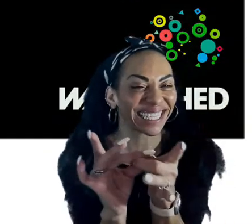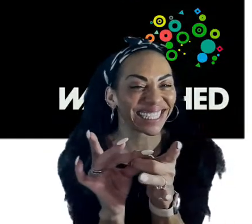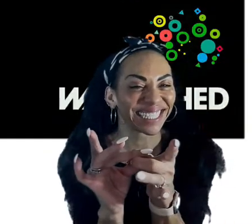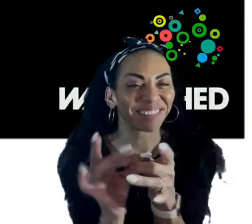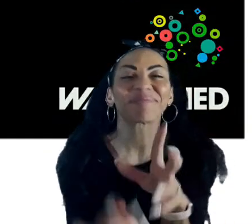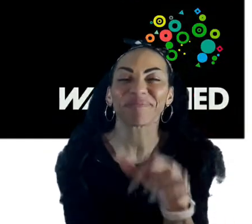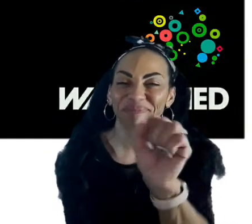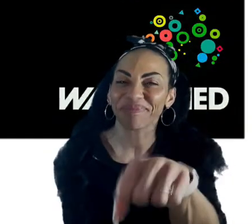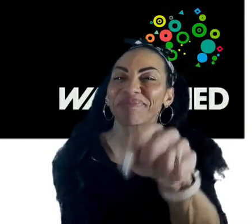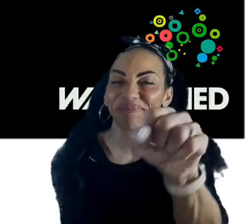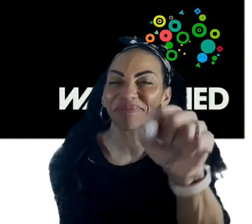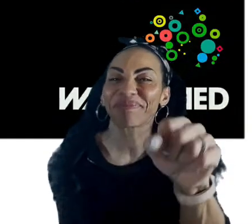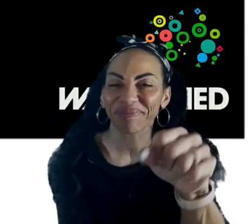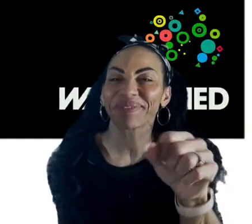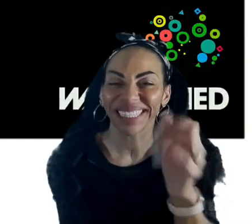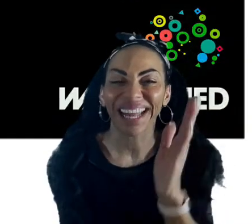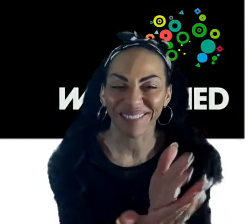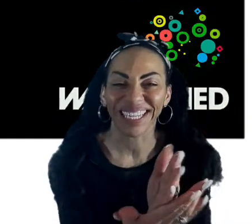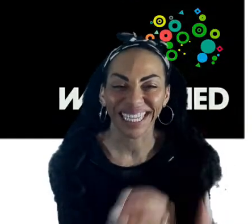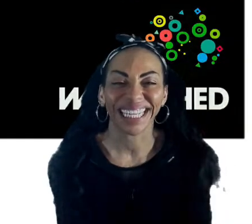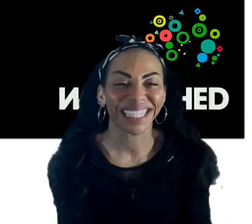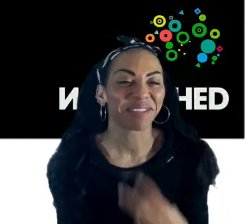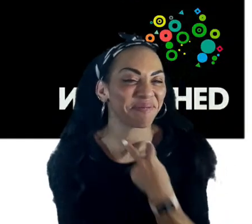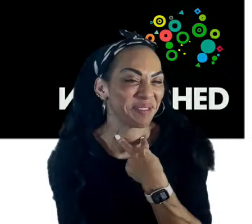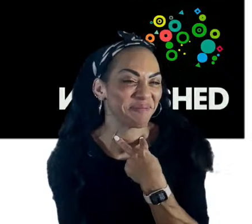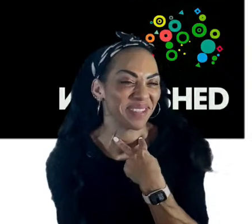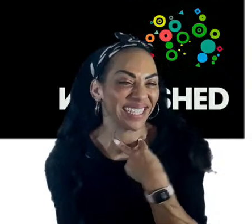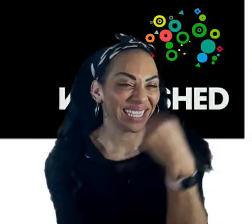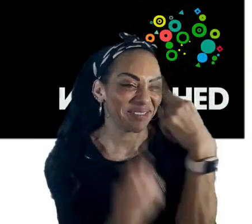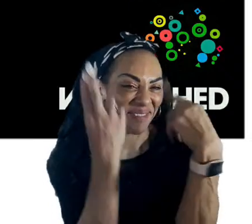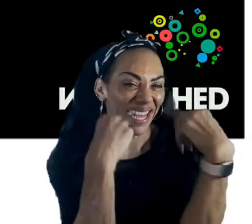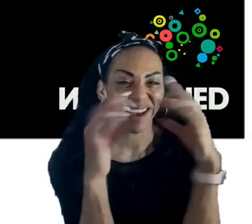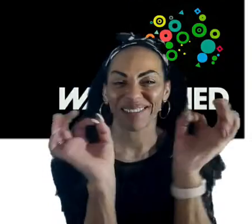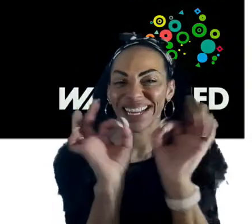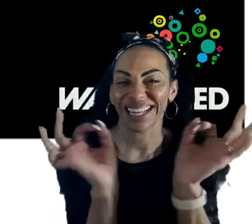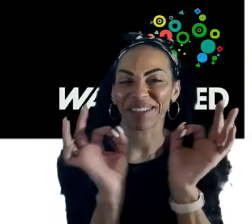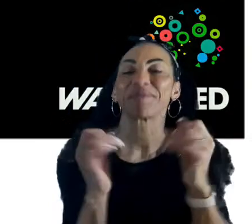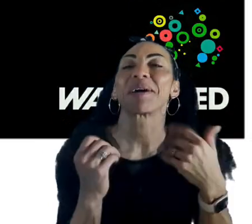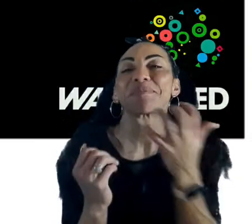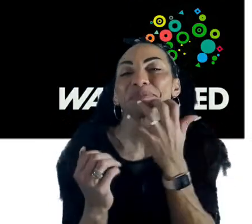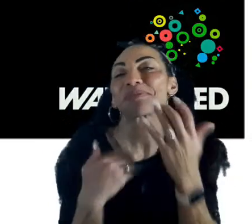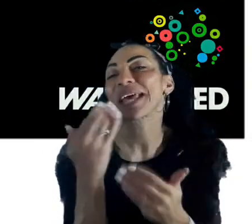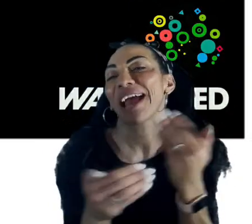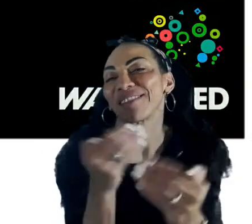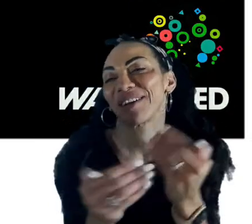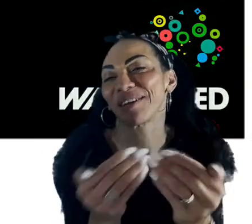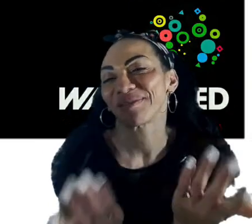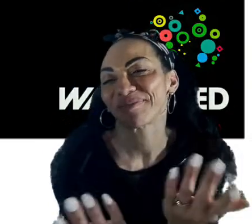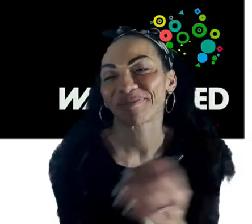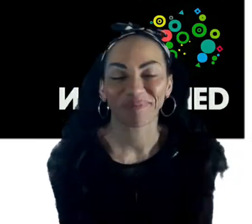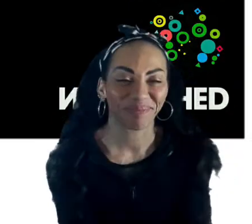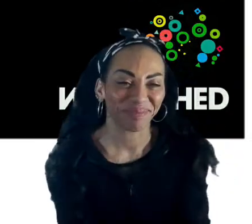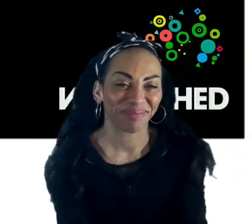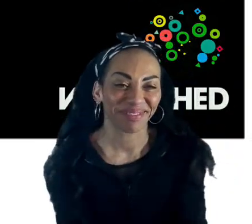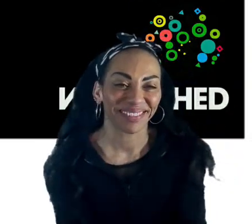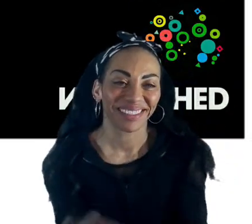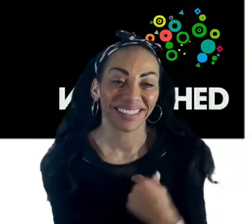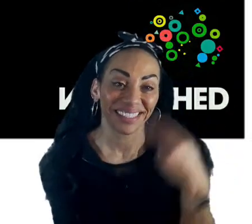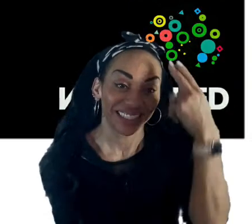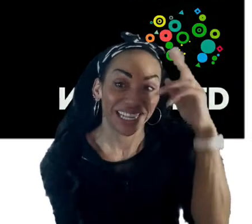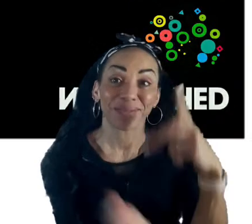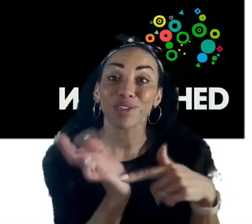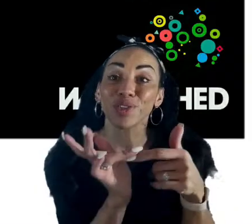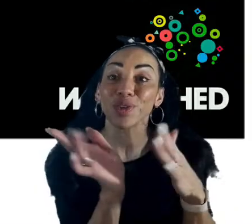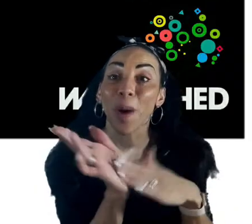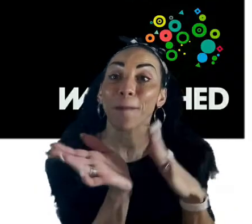that today, Nikki, but we'll press on. So yeah, my name is Tom Marshman.